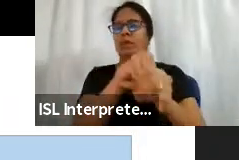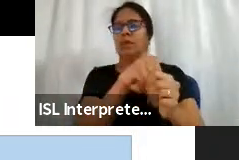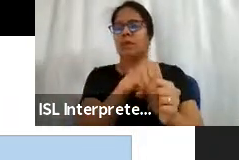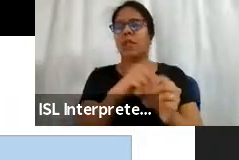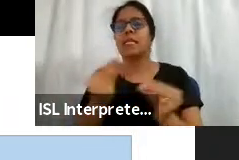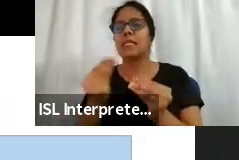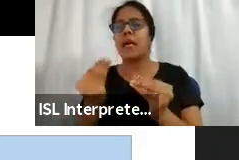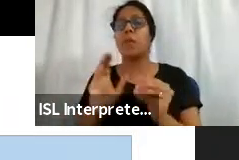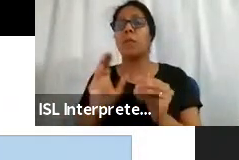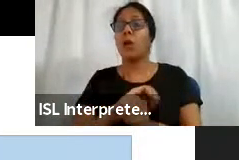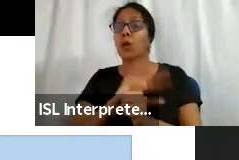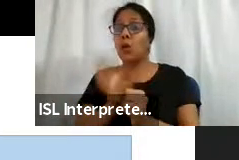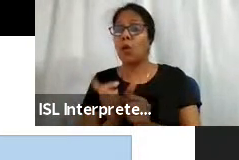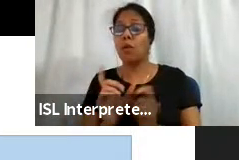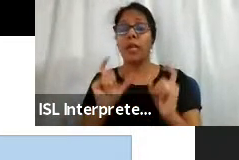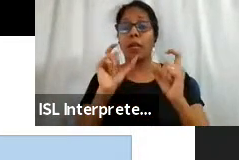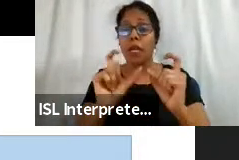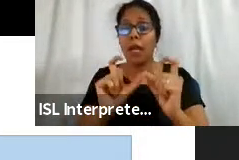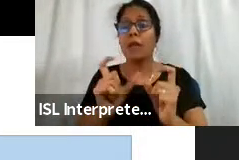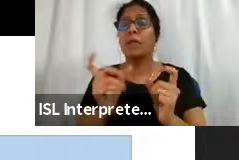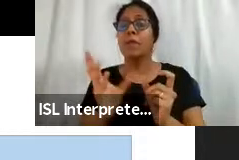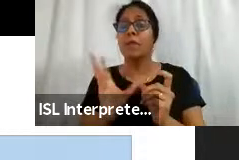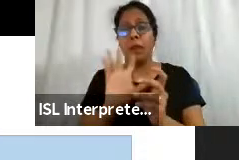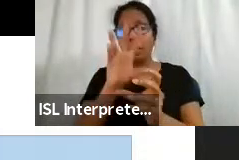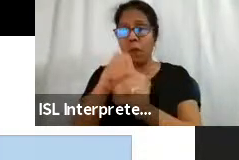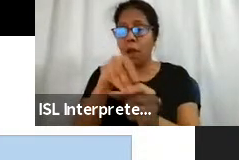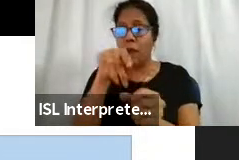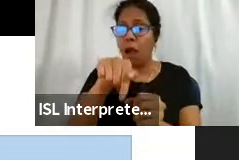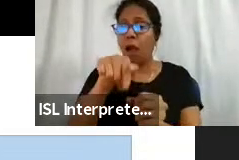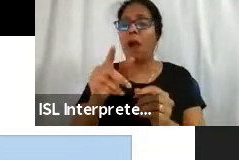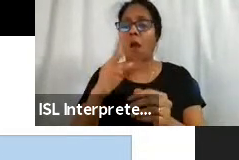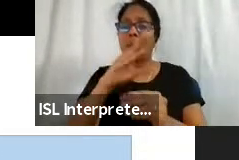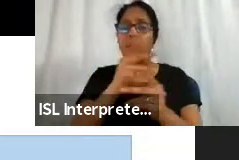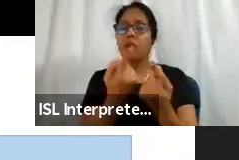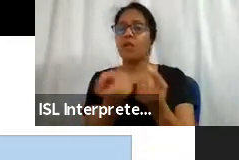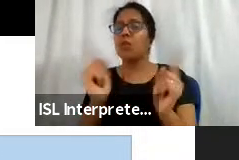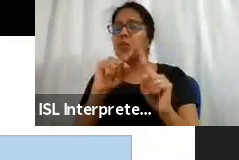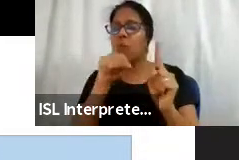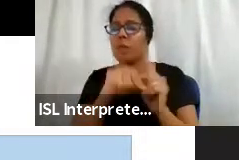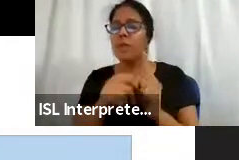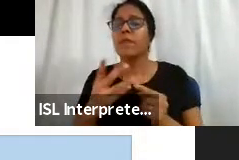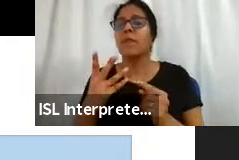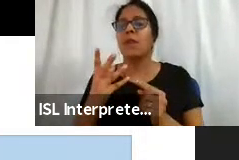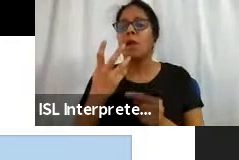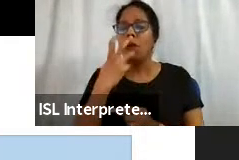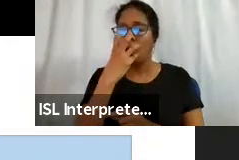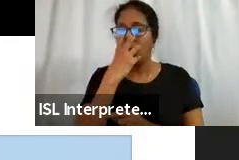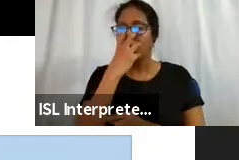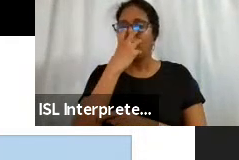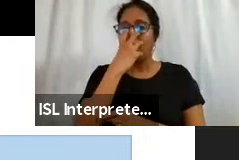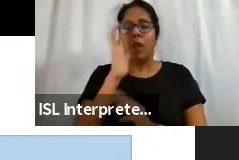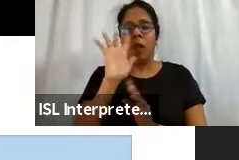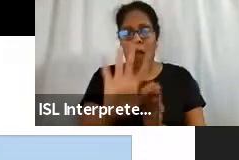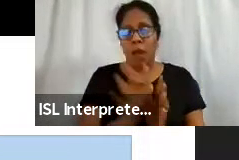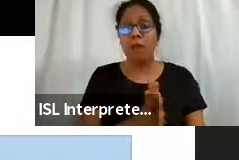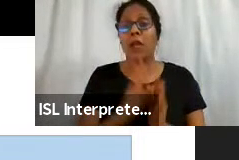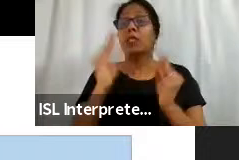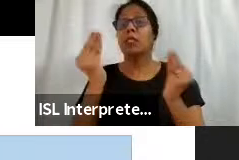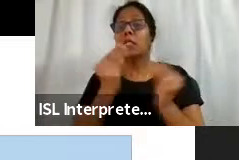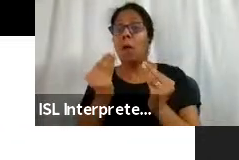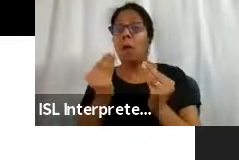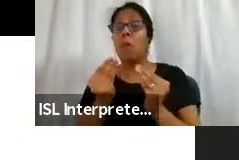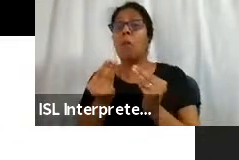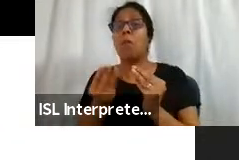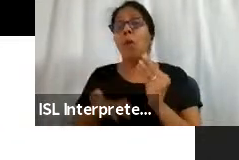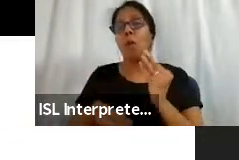And very, very extremely few people would require a more high dependency unit. Okay, then